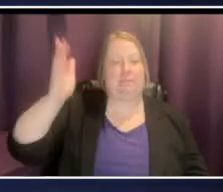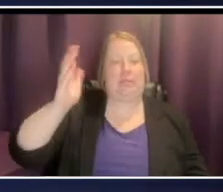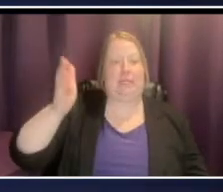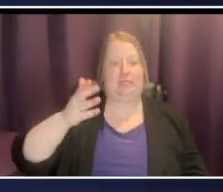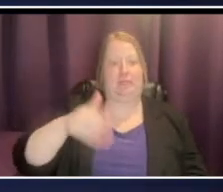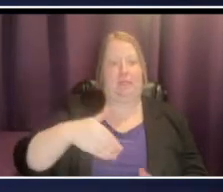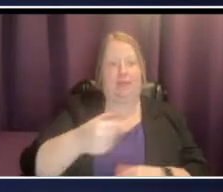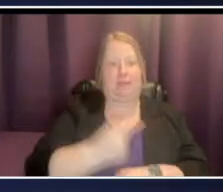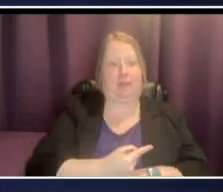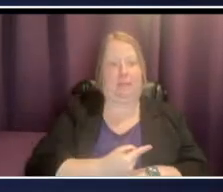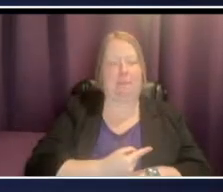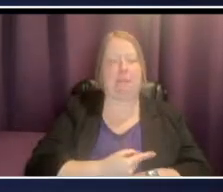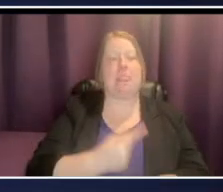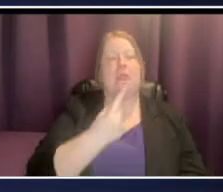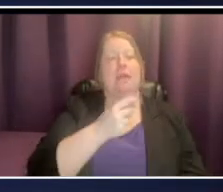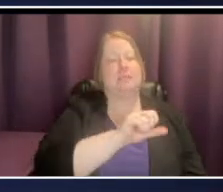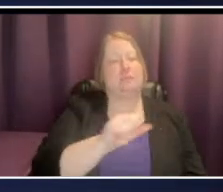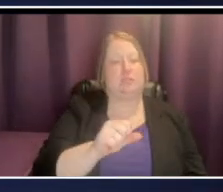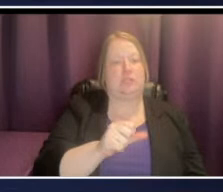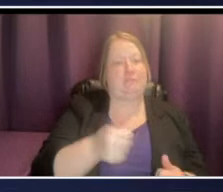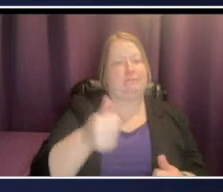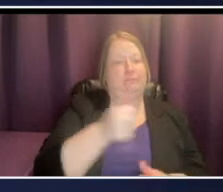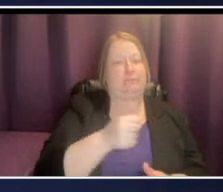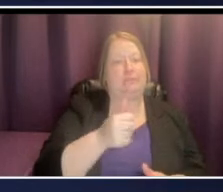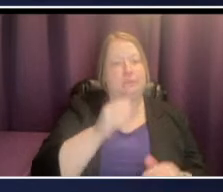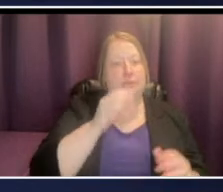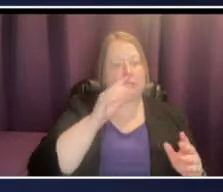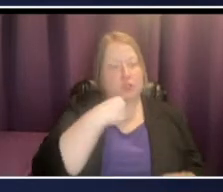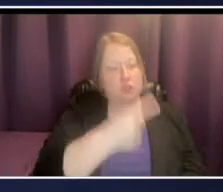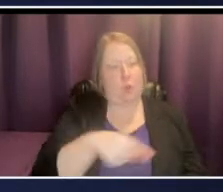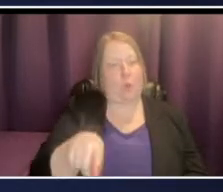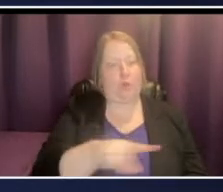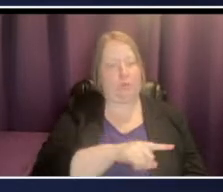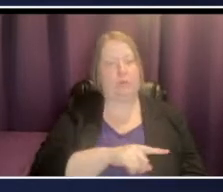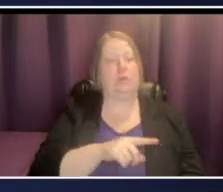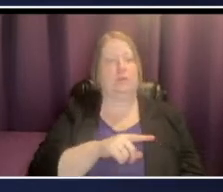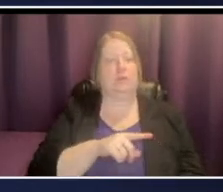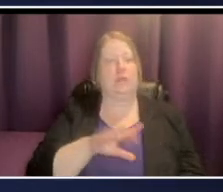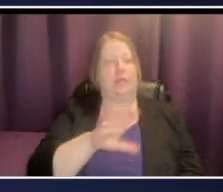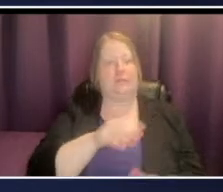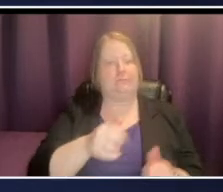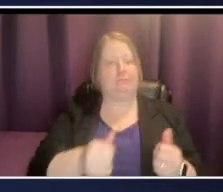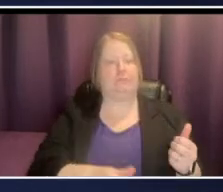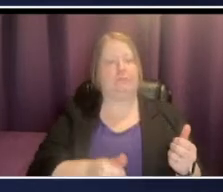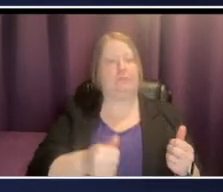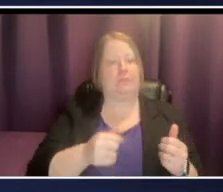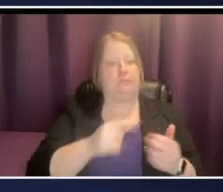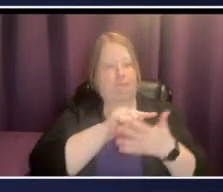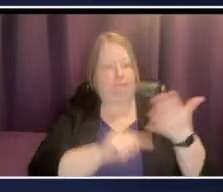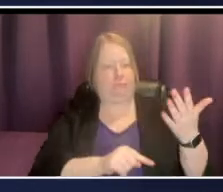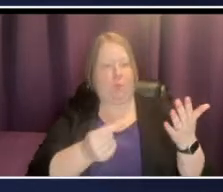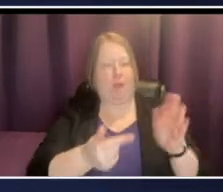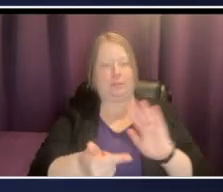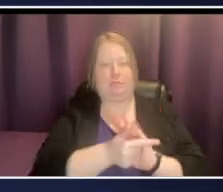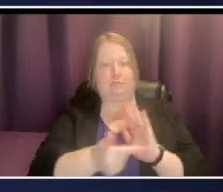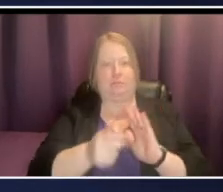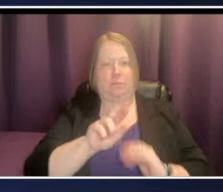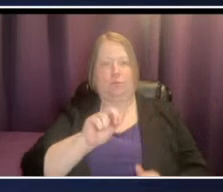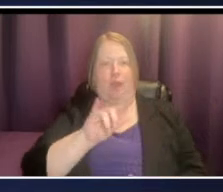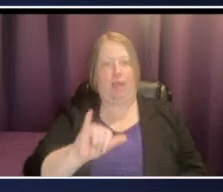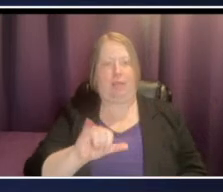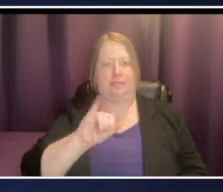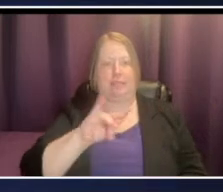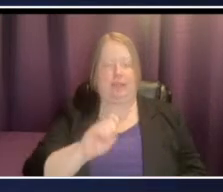agents to add certain objects to the list of items that would be prohibited at the rally site, including ballistic